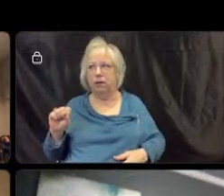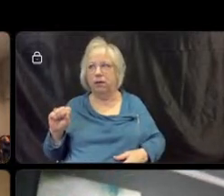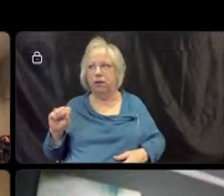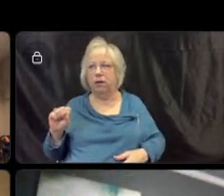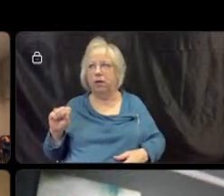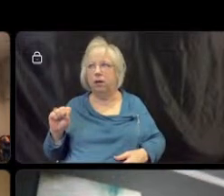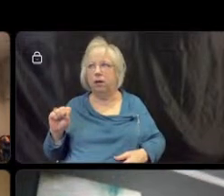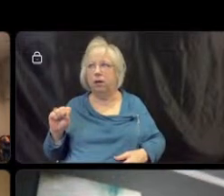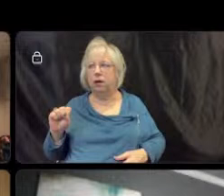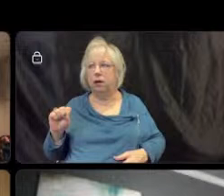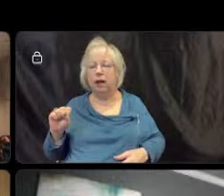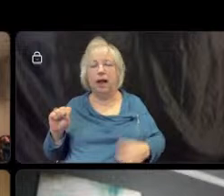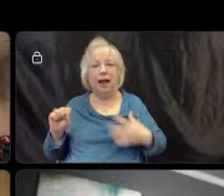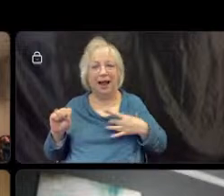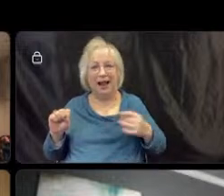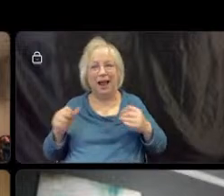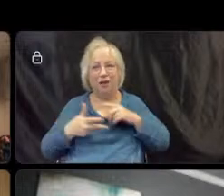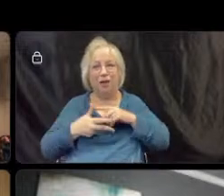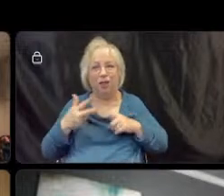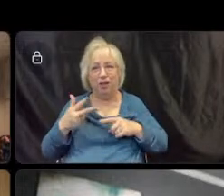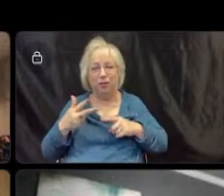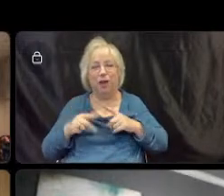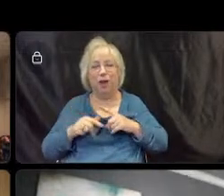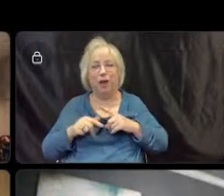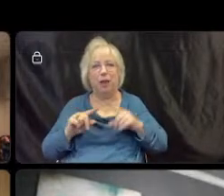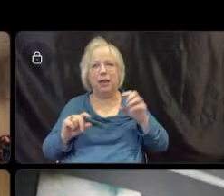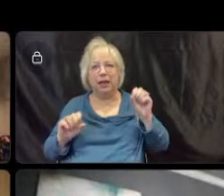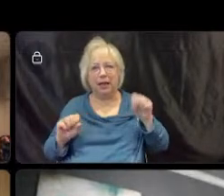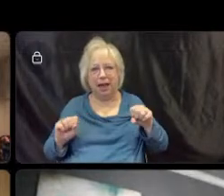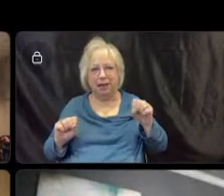all three, but yes for Brooks.